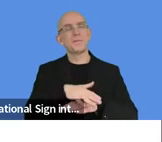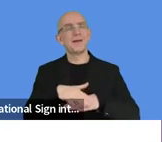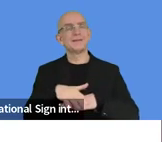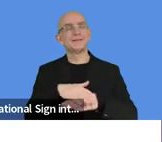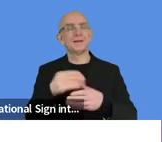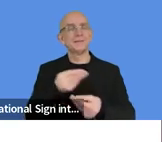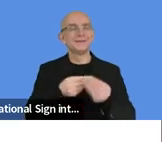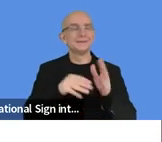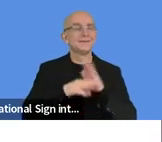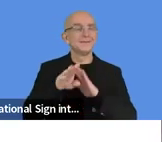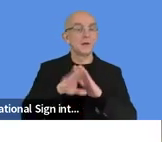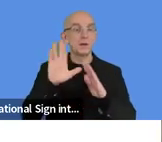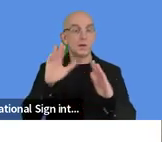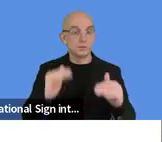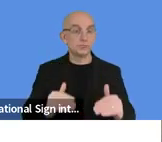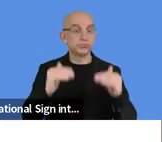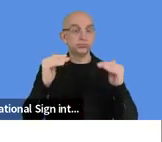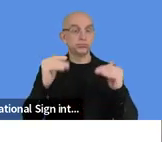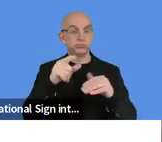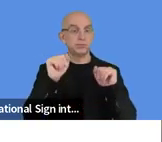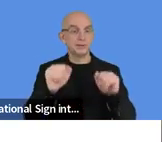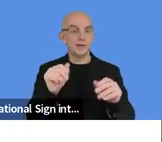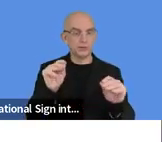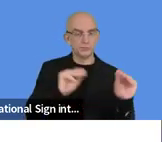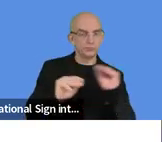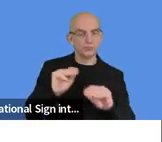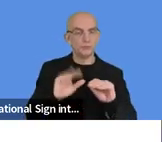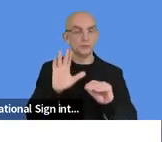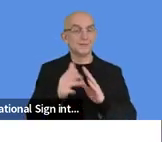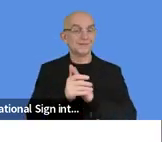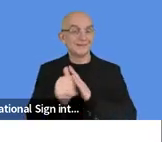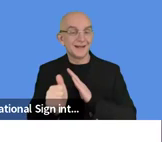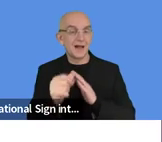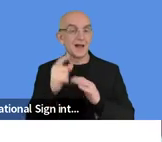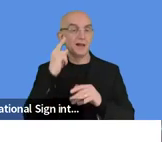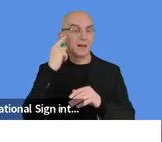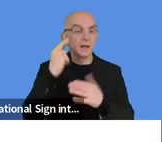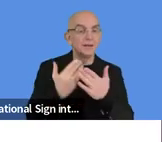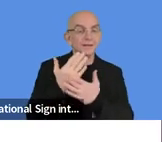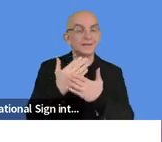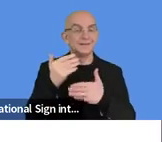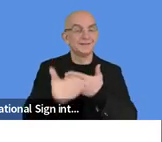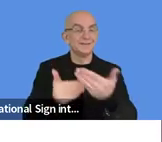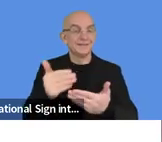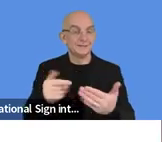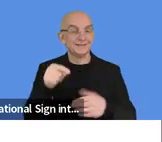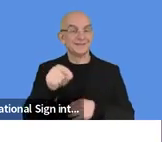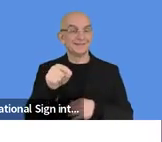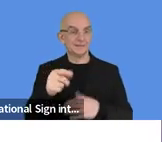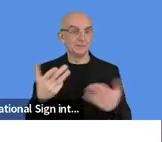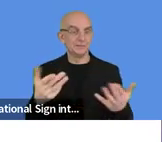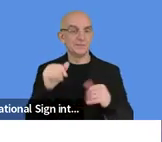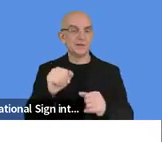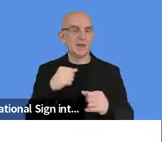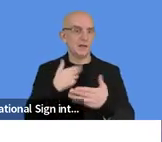network-centric. What that means is we believe in the power of networks, and so we've put together a group of partners that I swear I think there's only